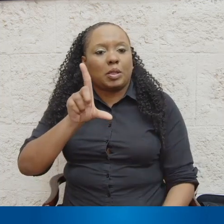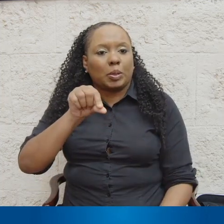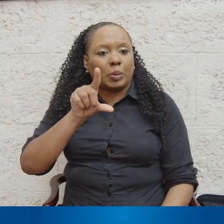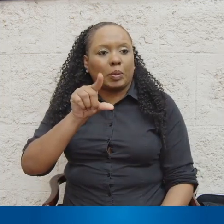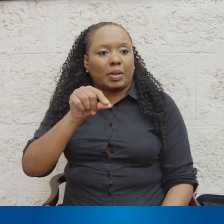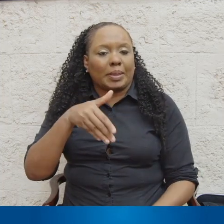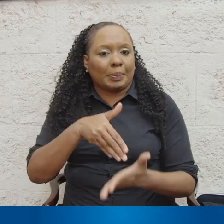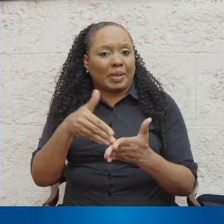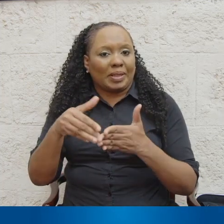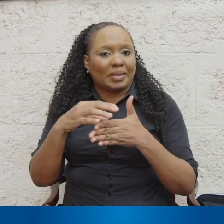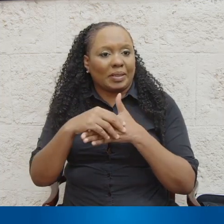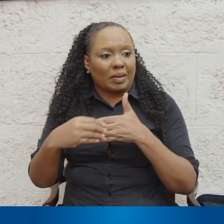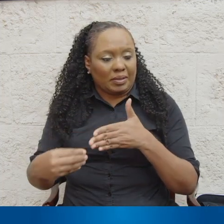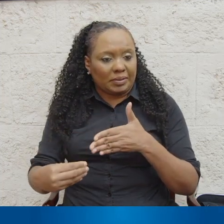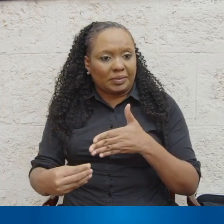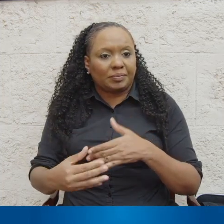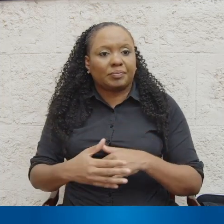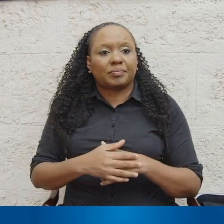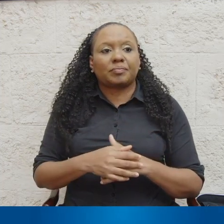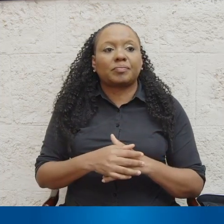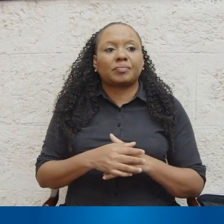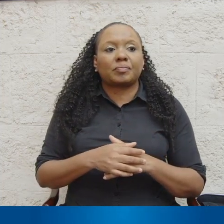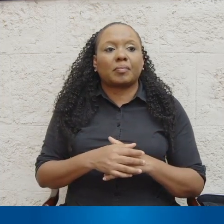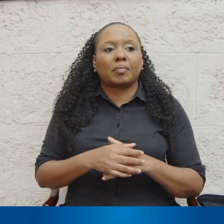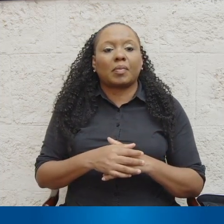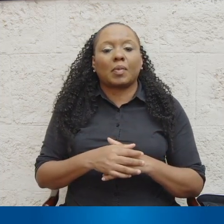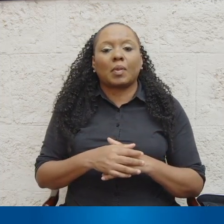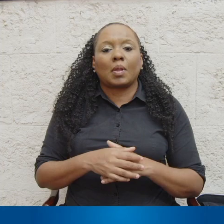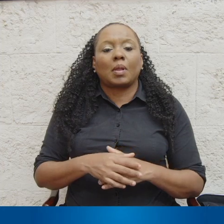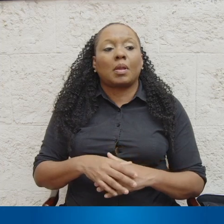Bank, agreed to the United States Agency for